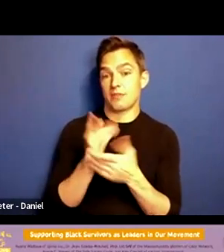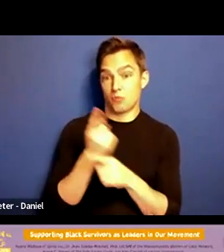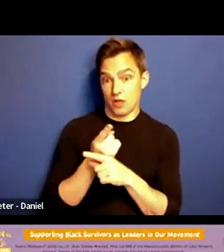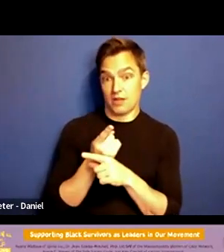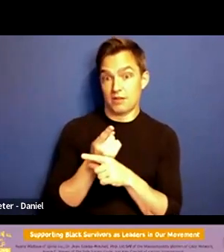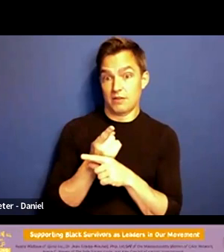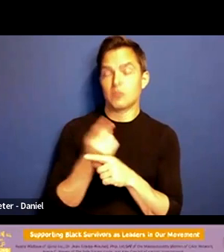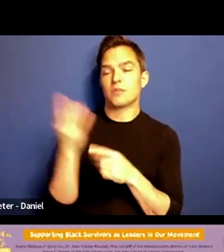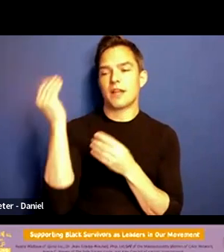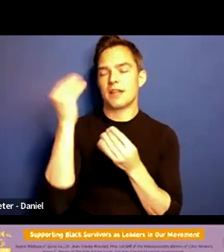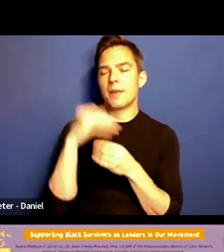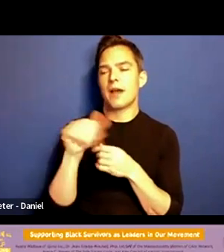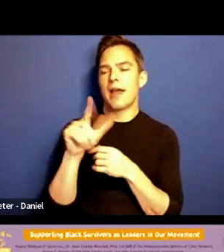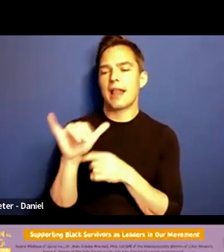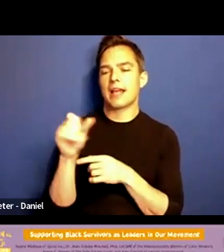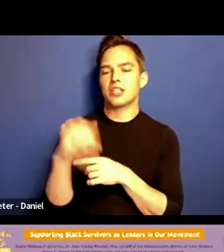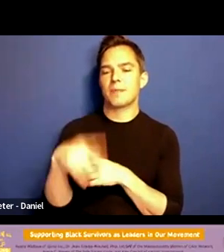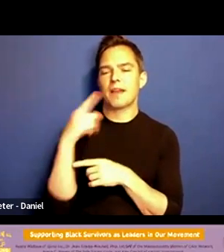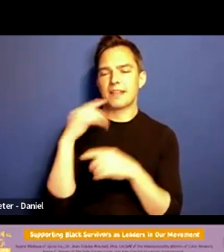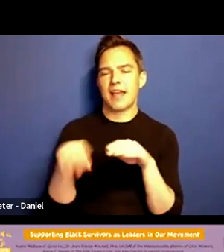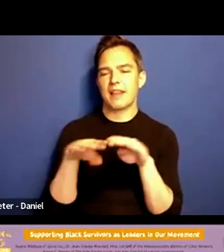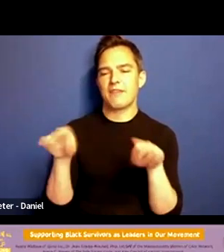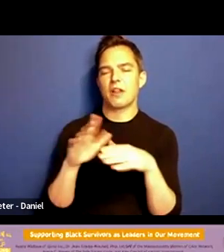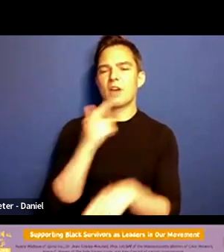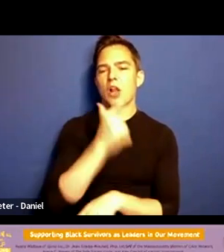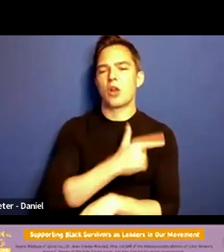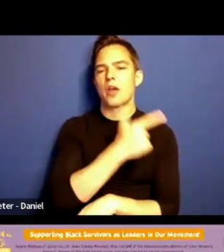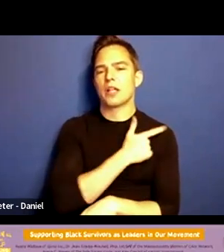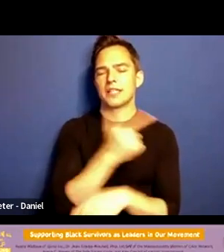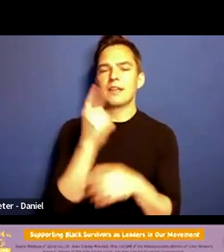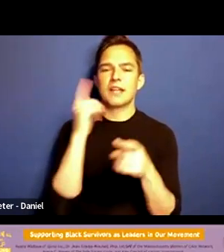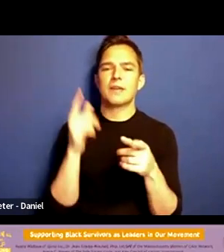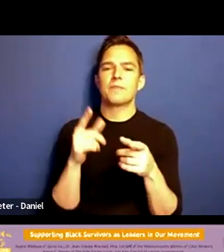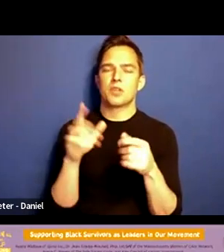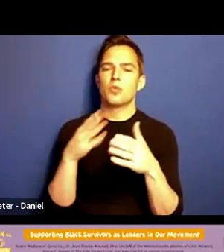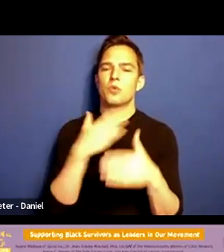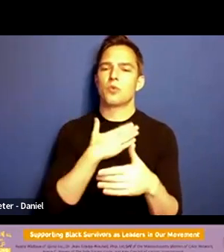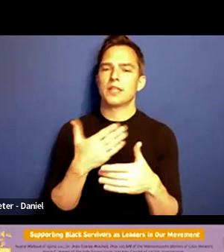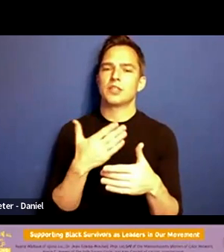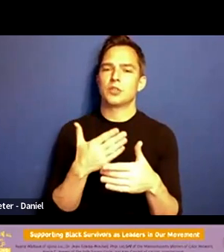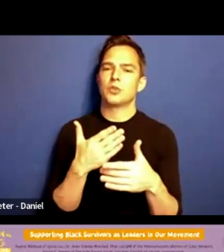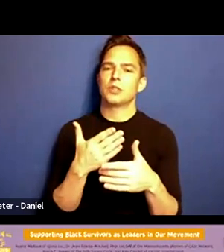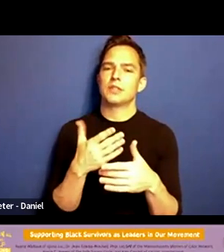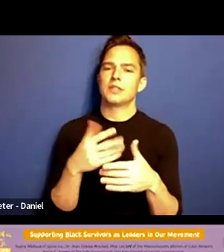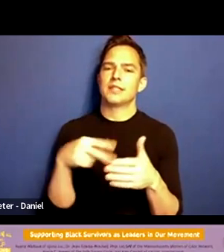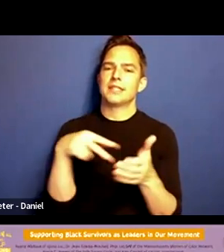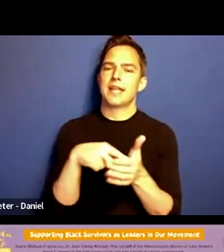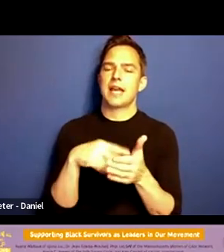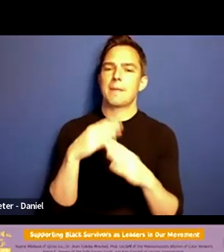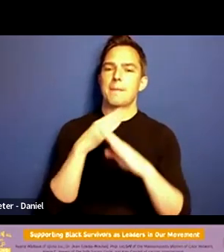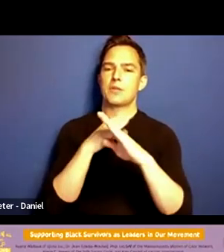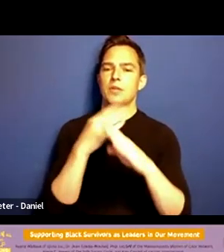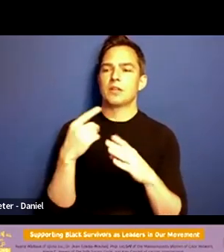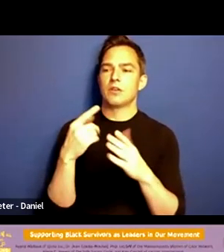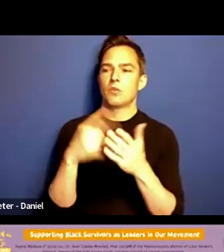think about allyship, I think about that level of loyalty. Like, are you willing to stand between me and what's coming at me to